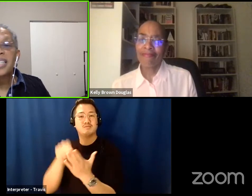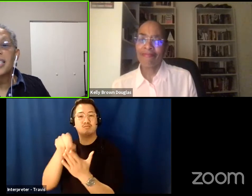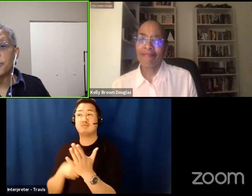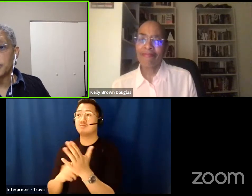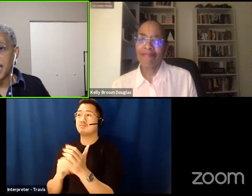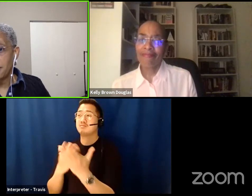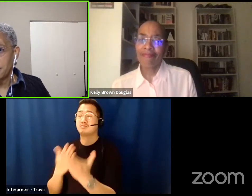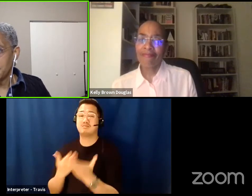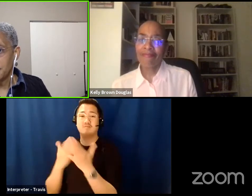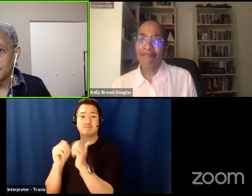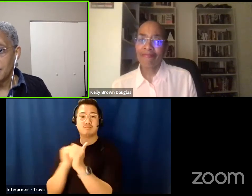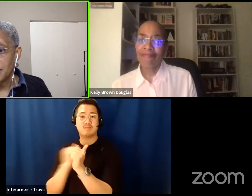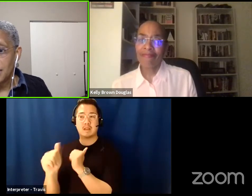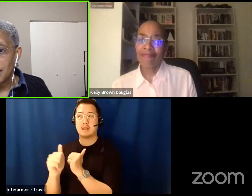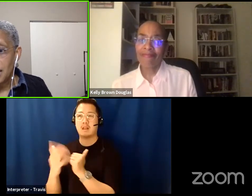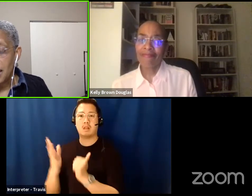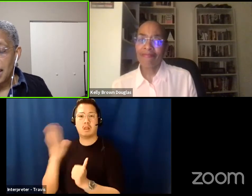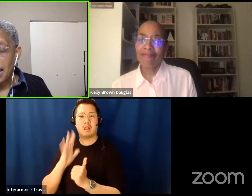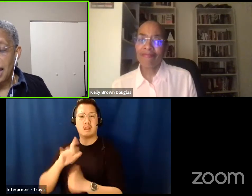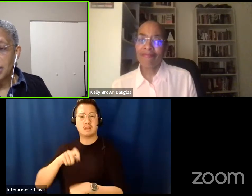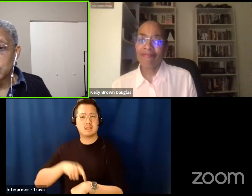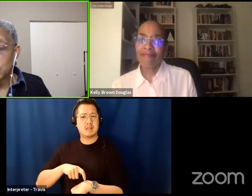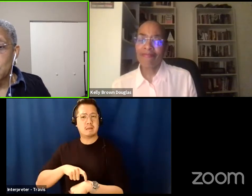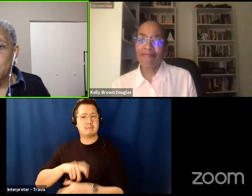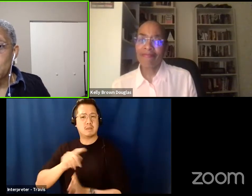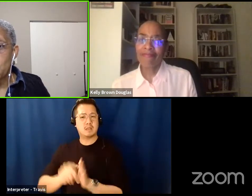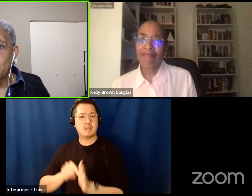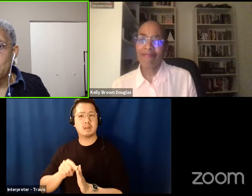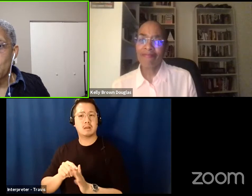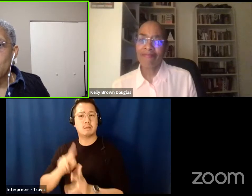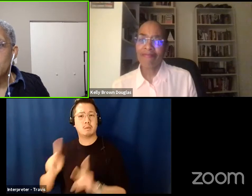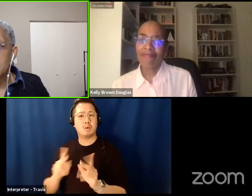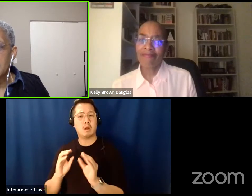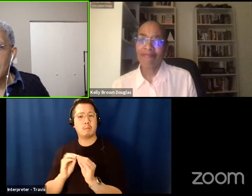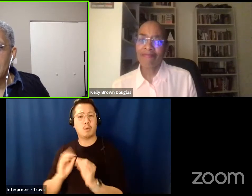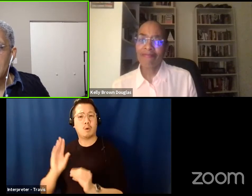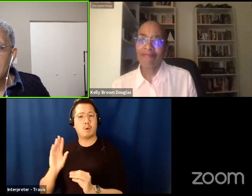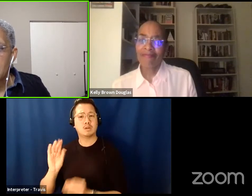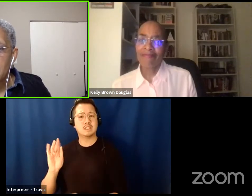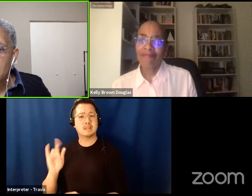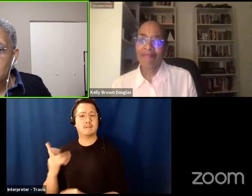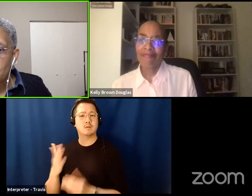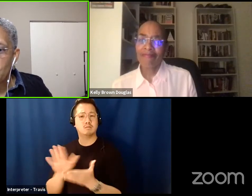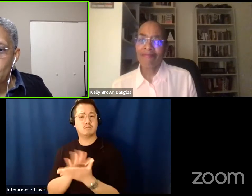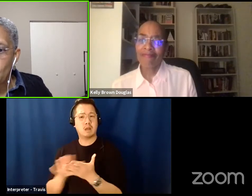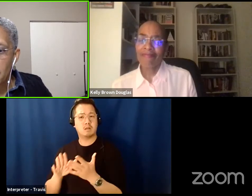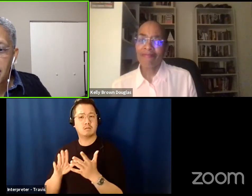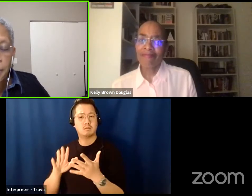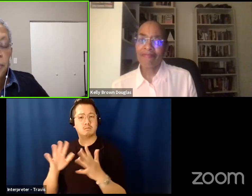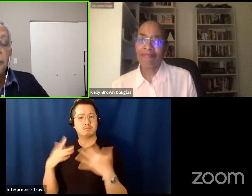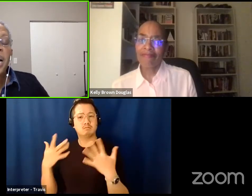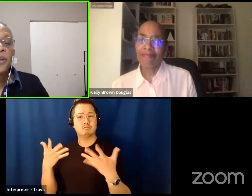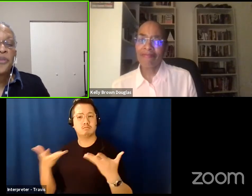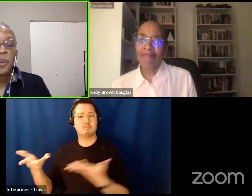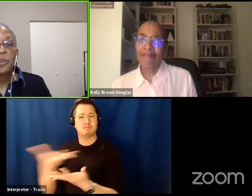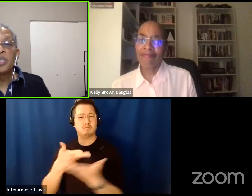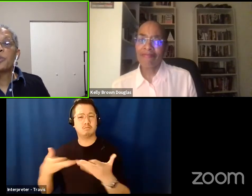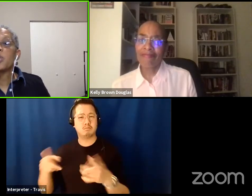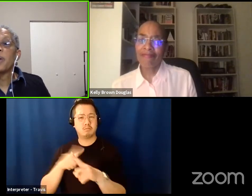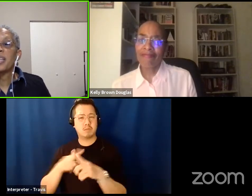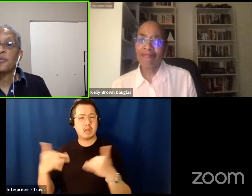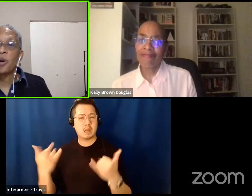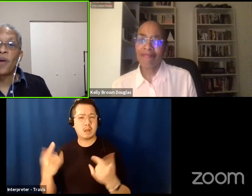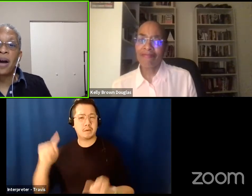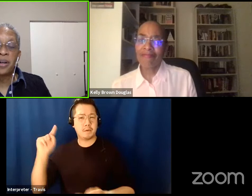We are less civil now. And so what would it take I'm coming from a